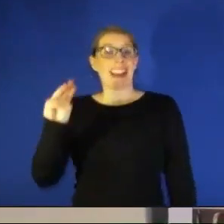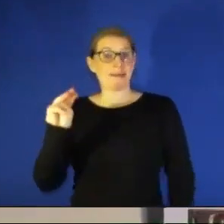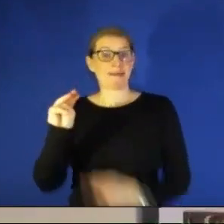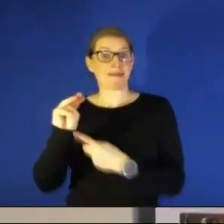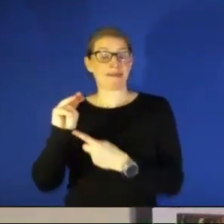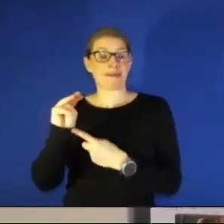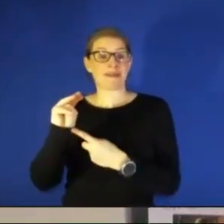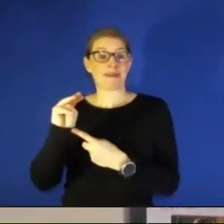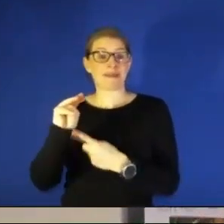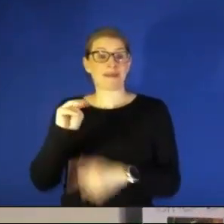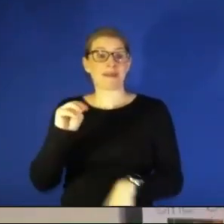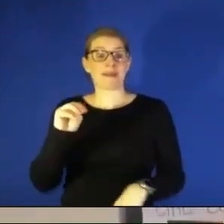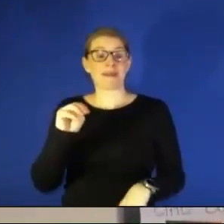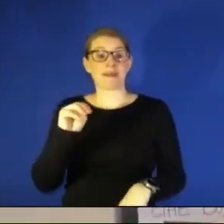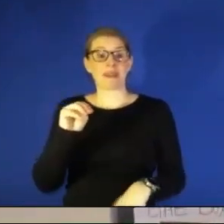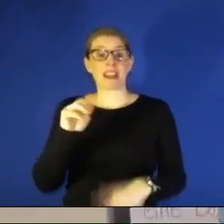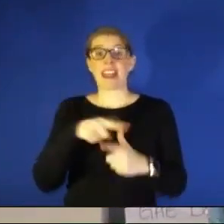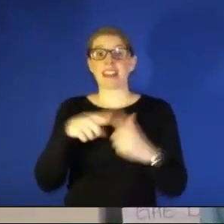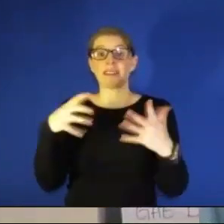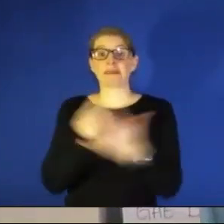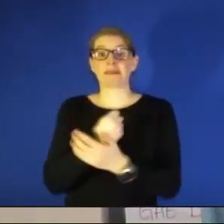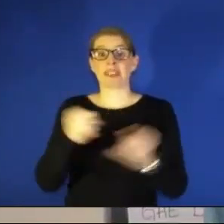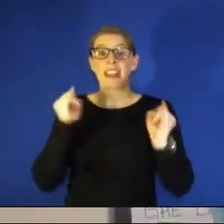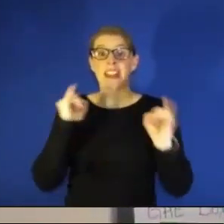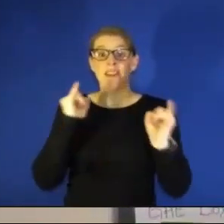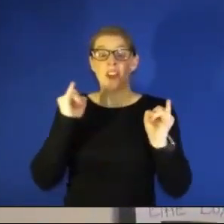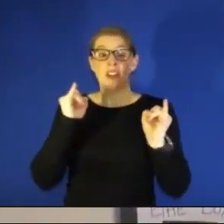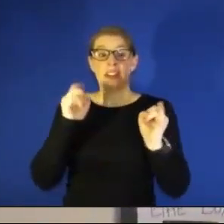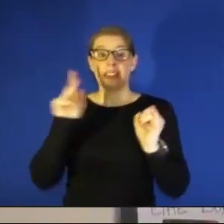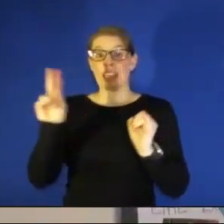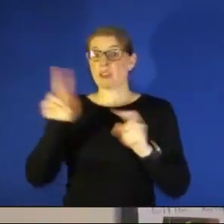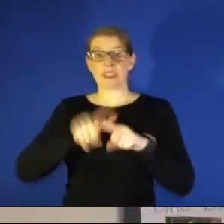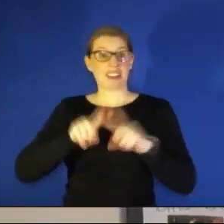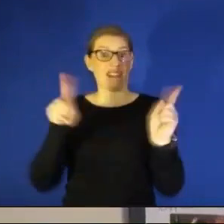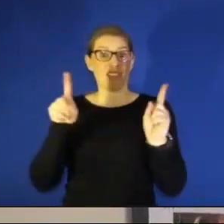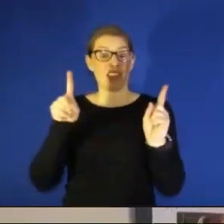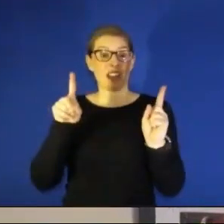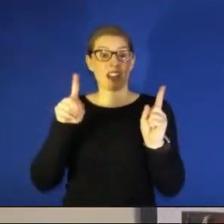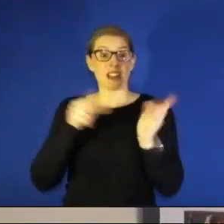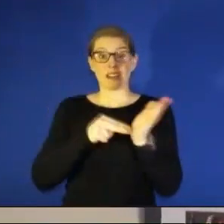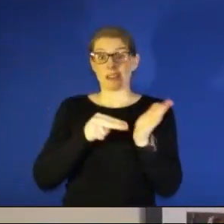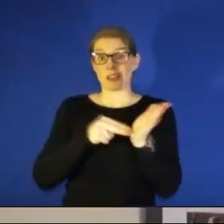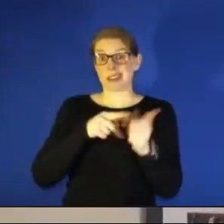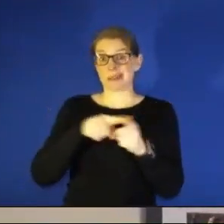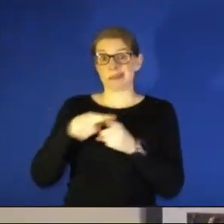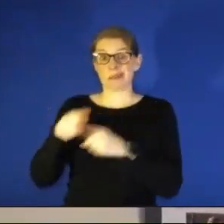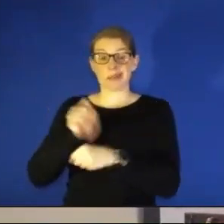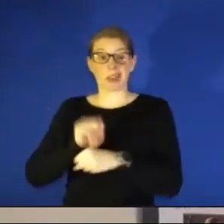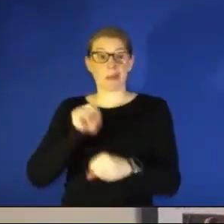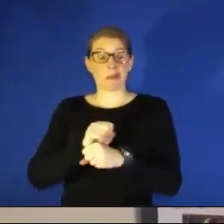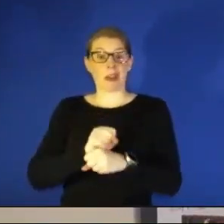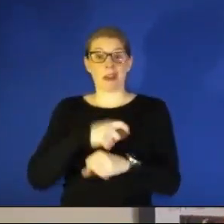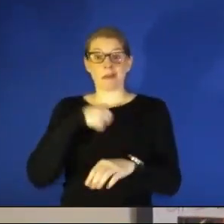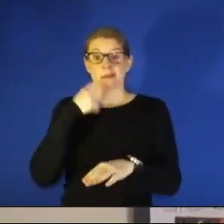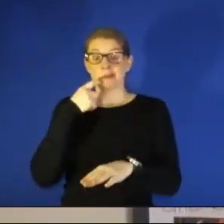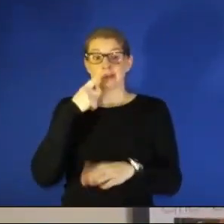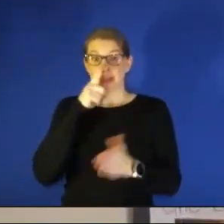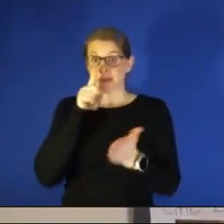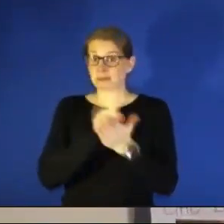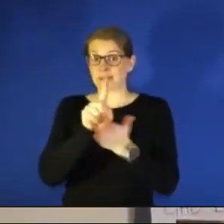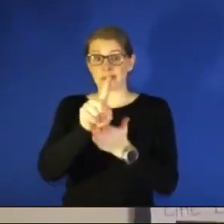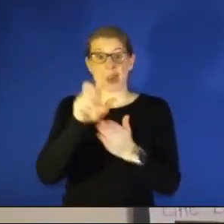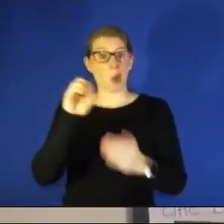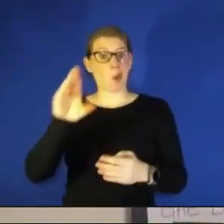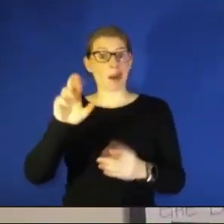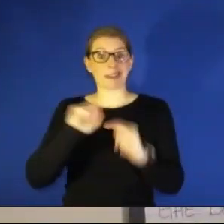the opportunity to interview with KU for a couple different nursing positions, and I just fell in love with the OR staff. I had a